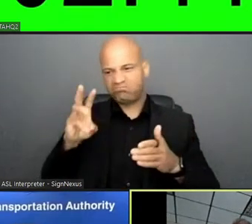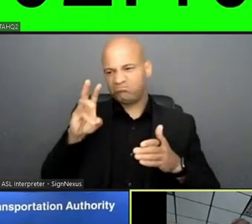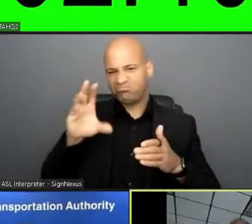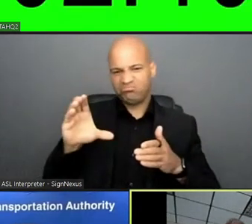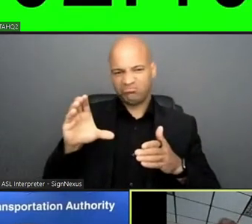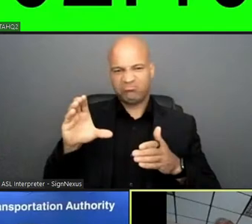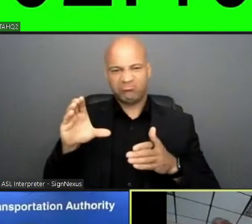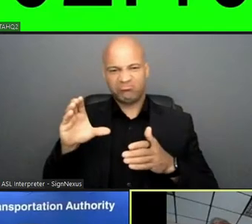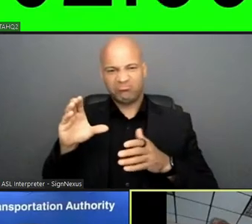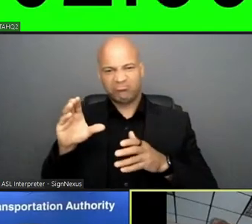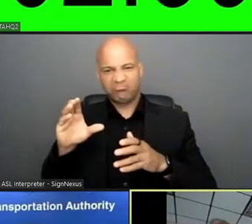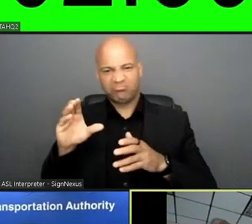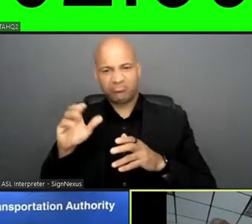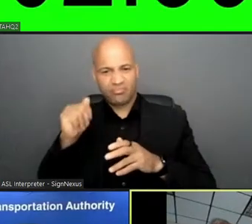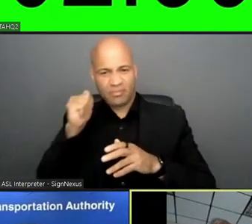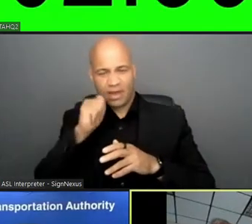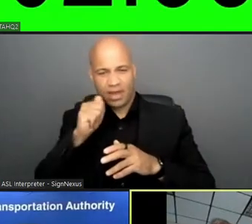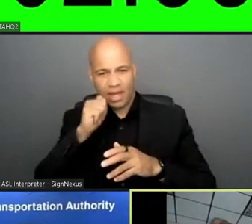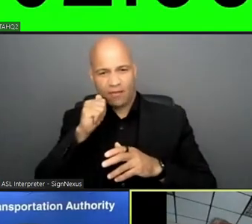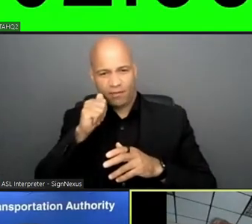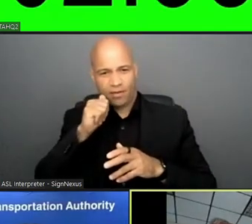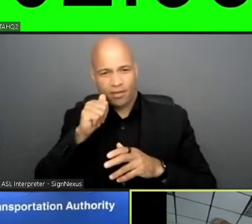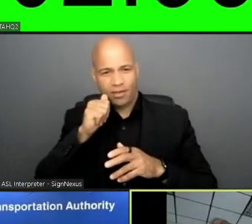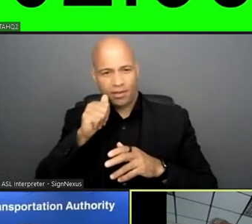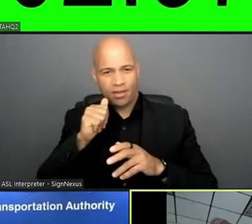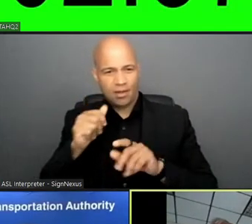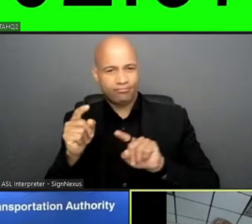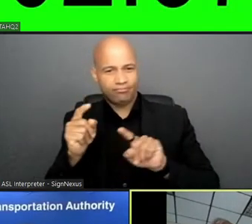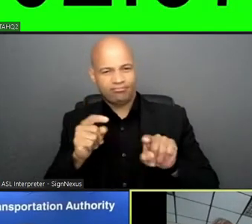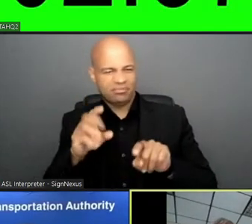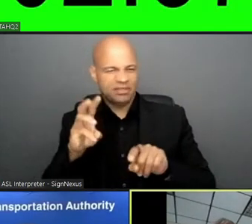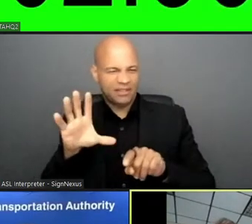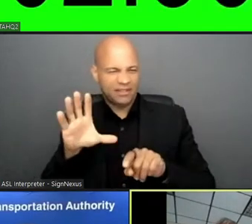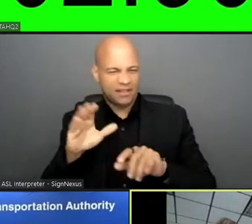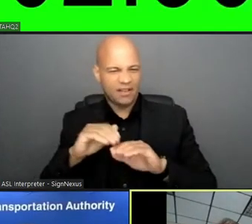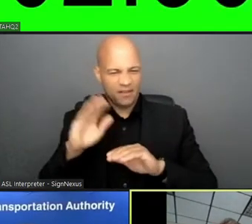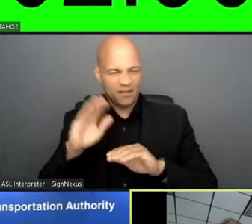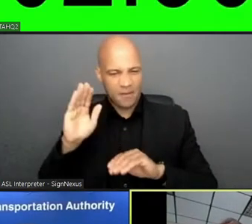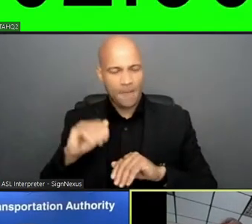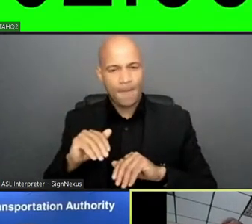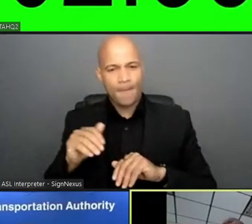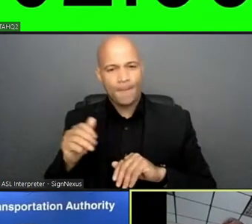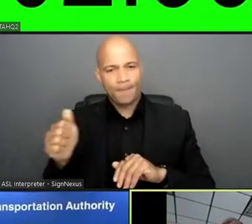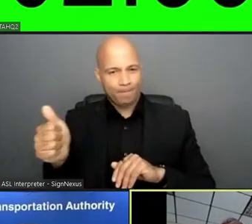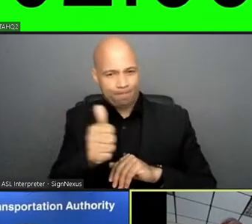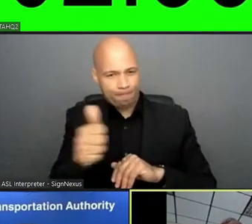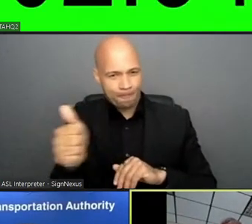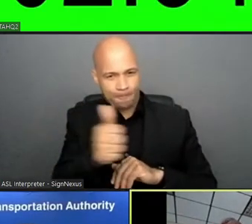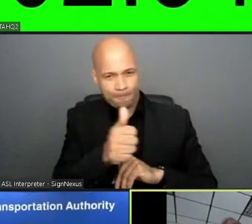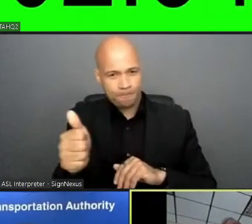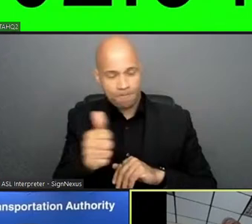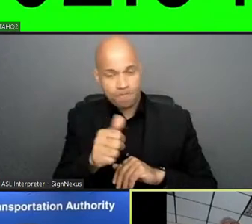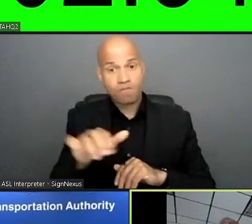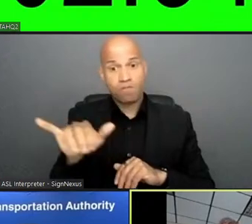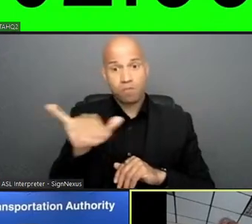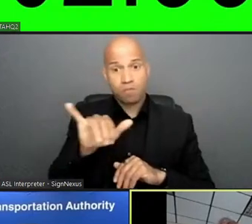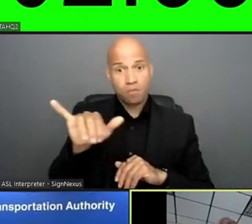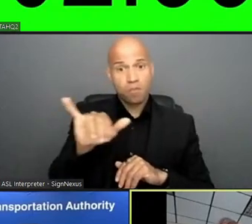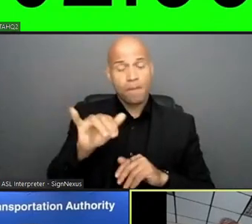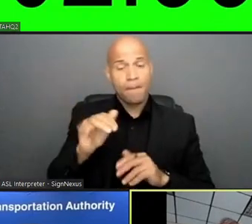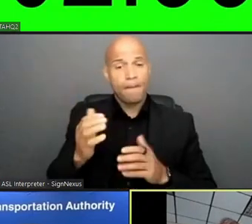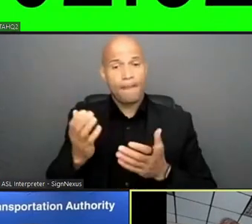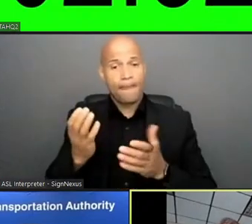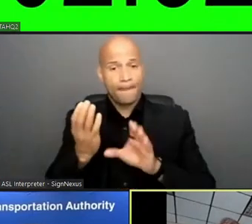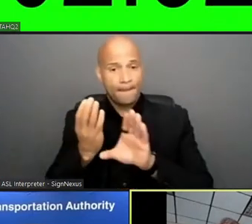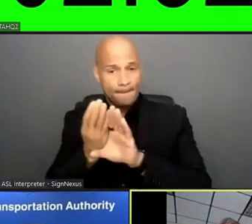Jersey and the Port Authority Bus Terminal in addition to the motor coach commuter Services we also provide motor